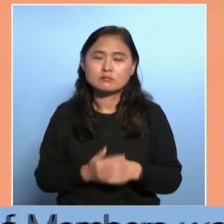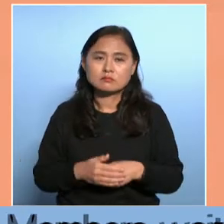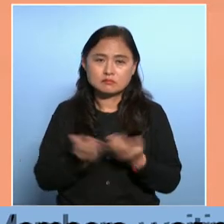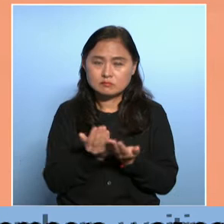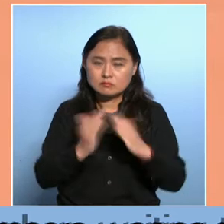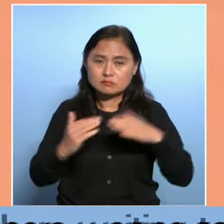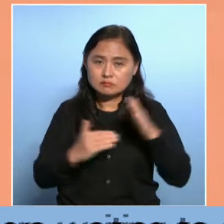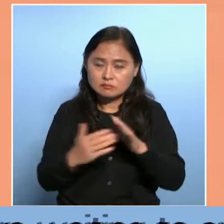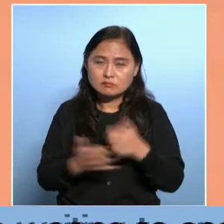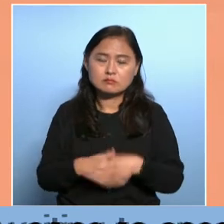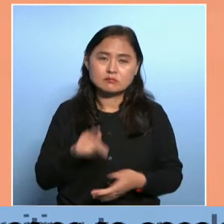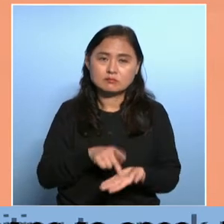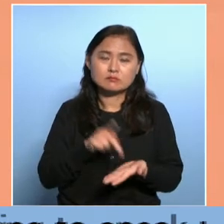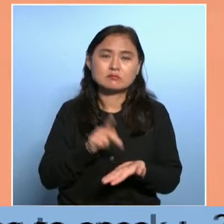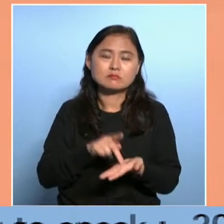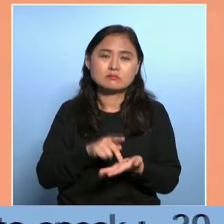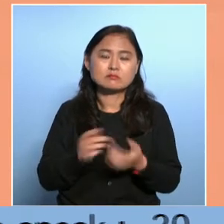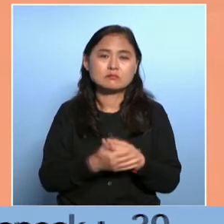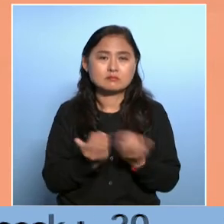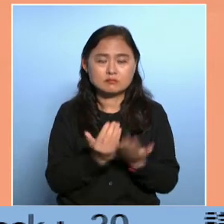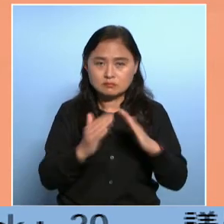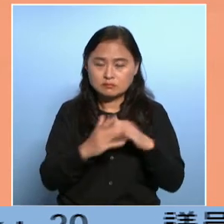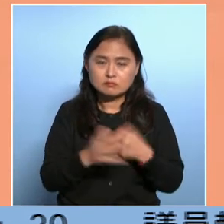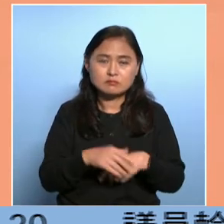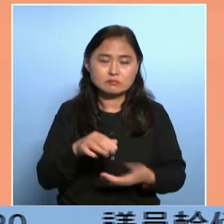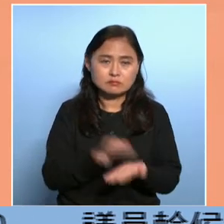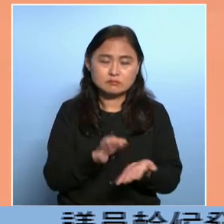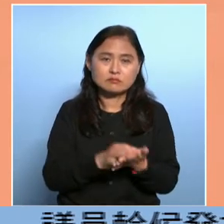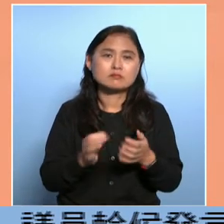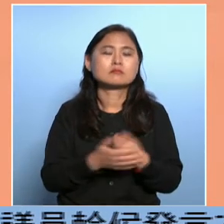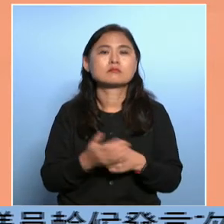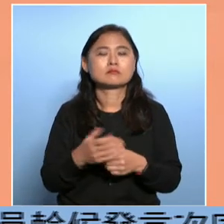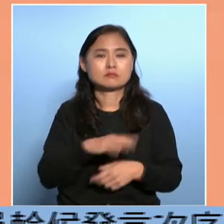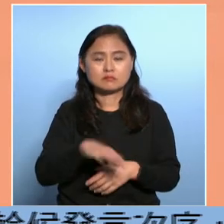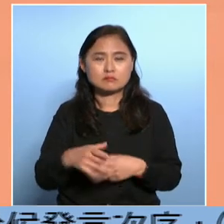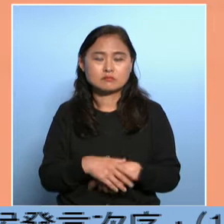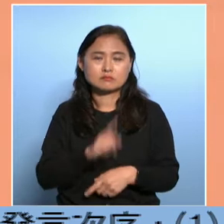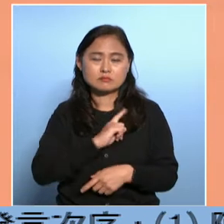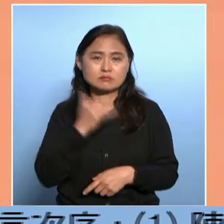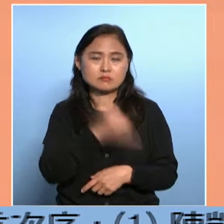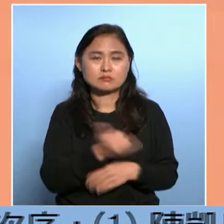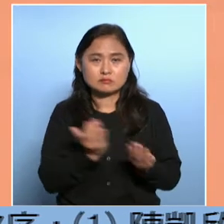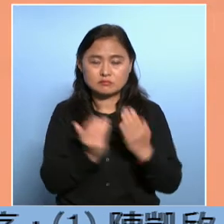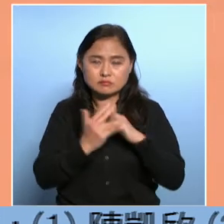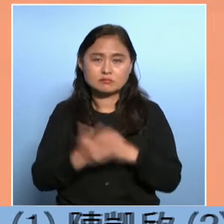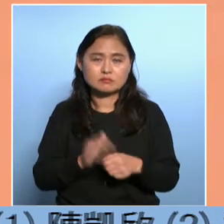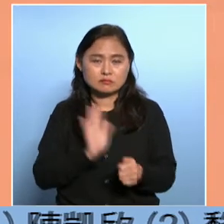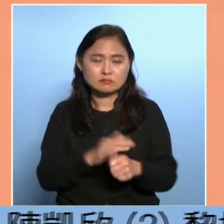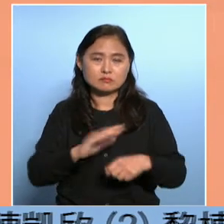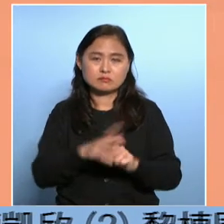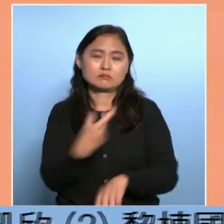Bureau to use school premises while the classes are